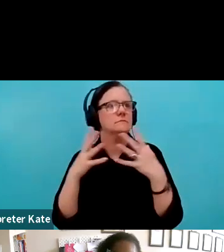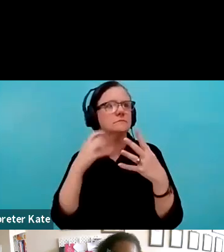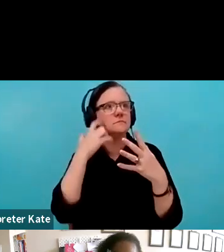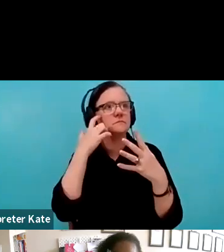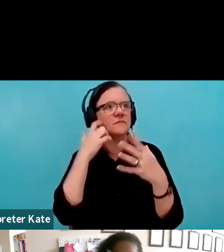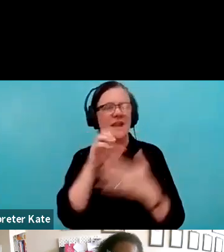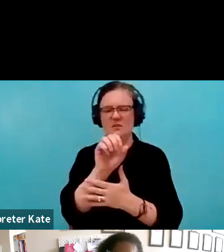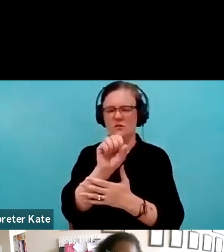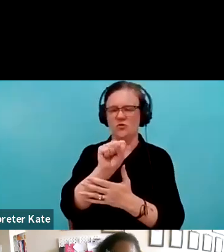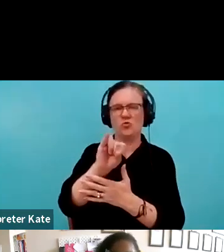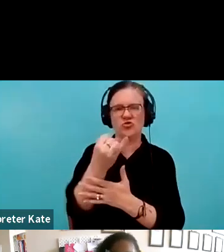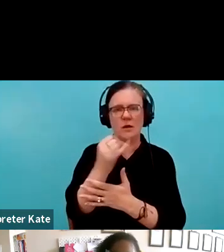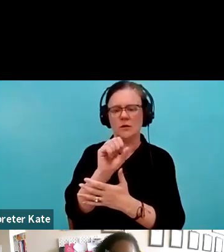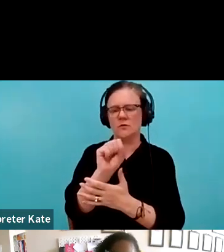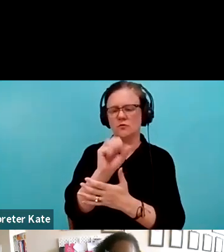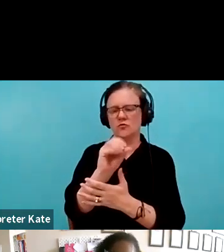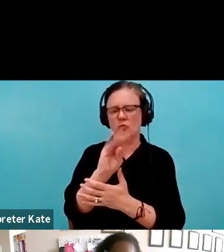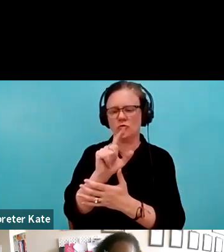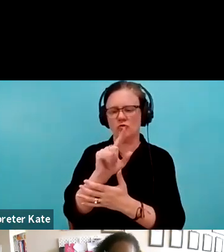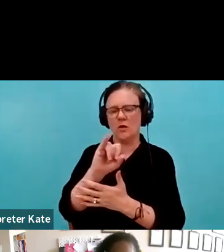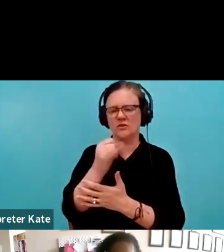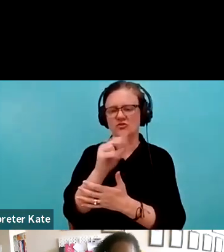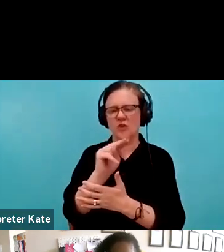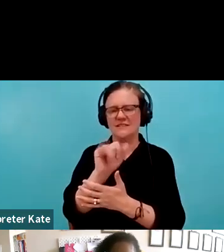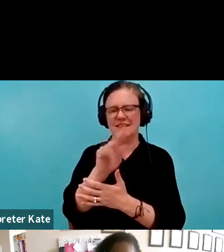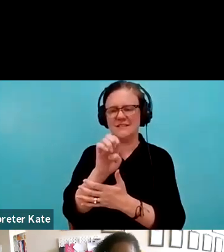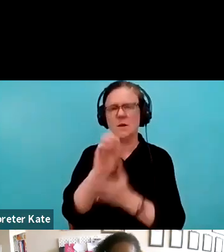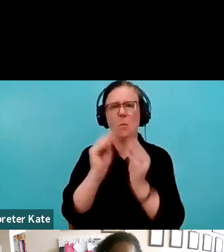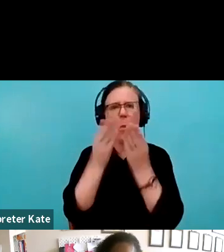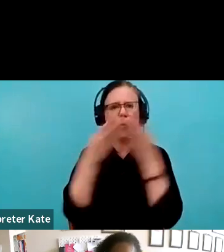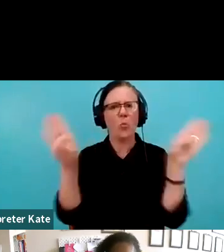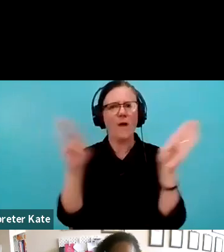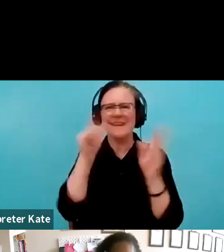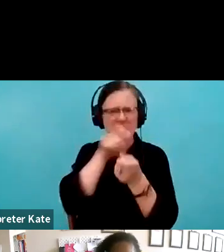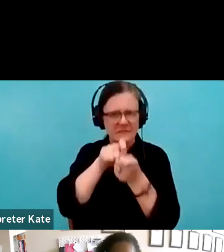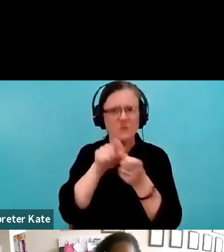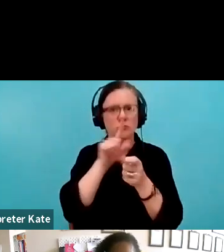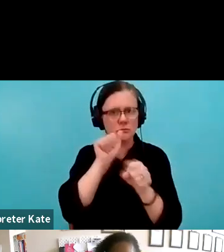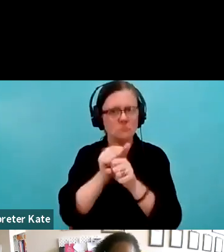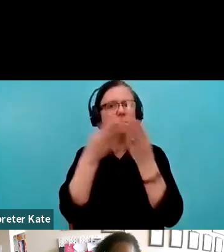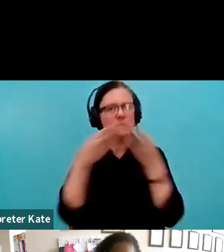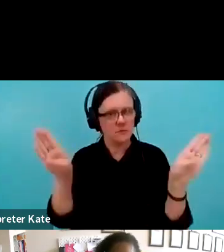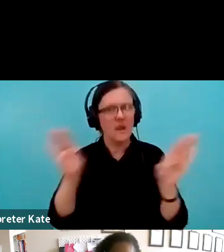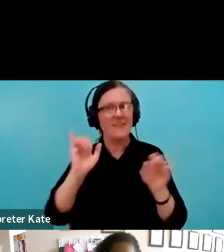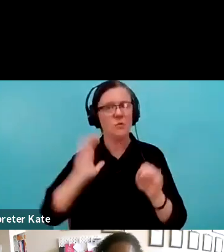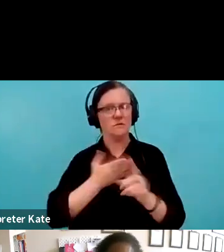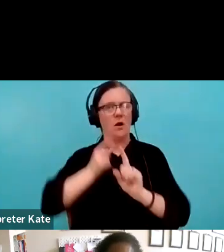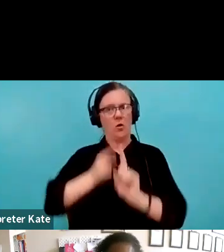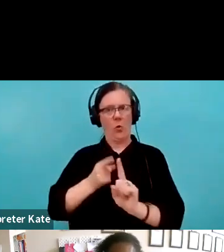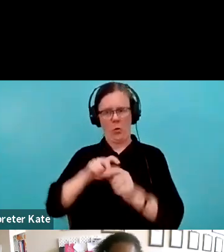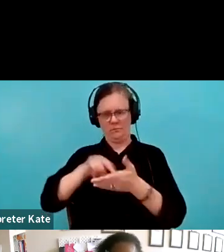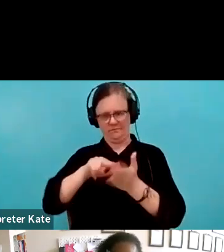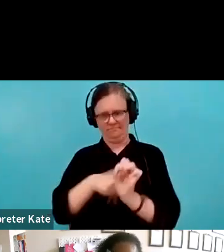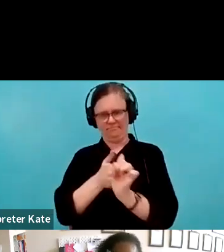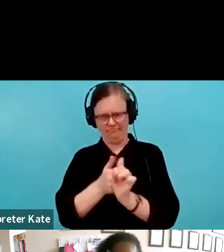social justice broadly. And so that was something that we were really intentional about thinking